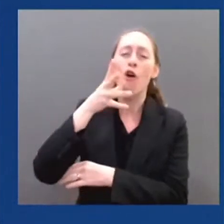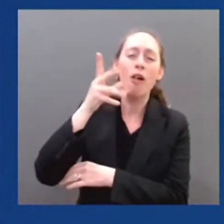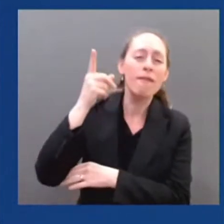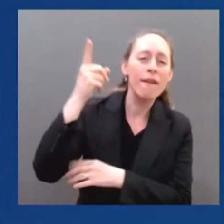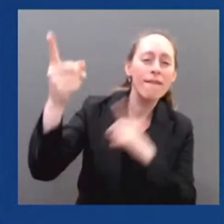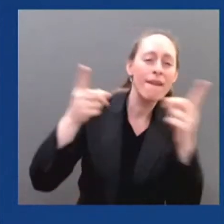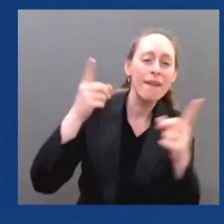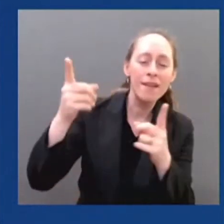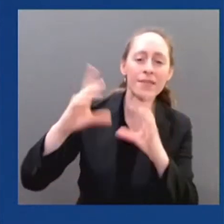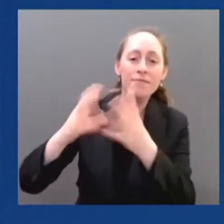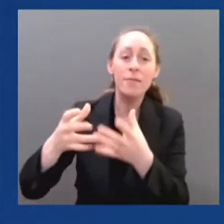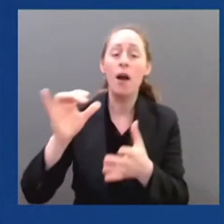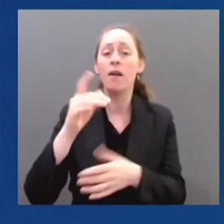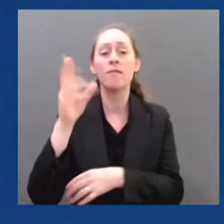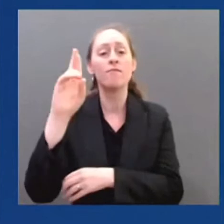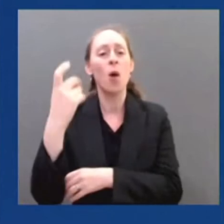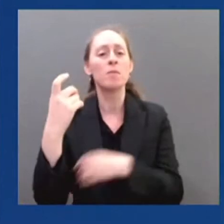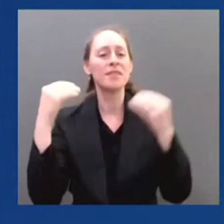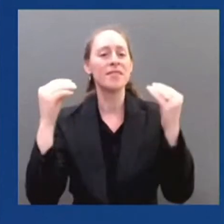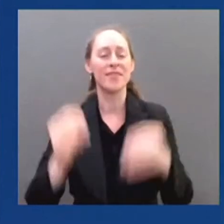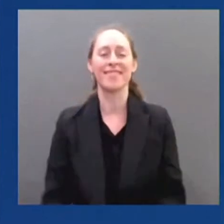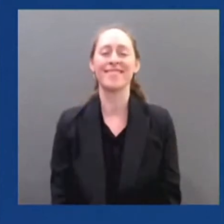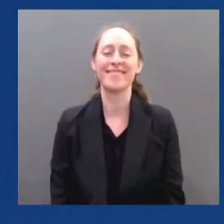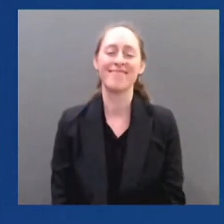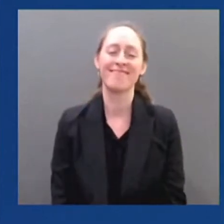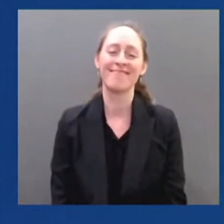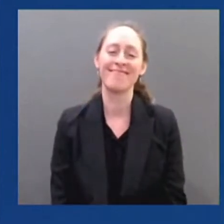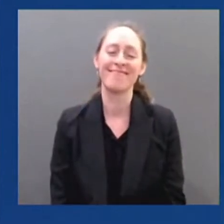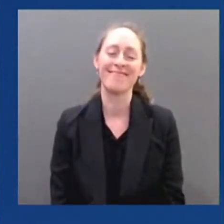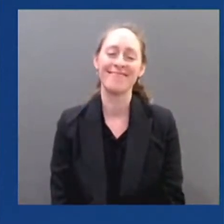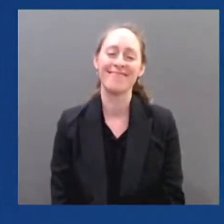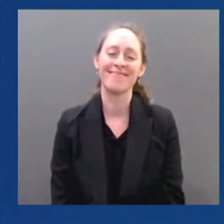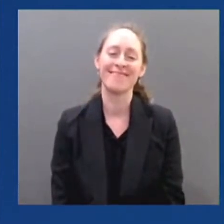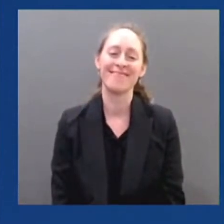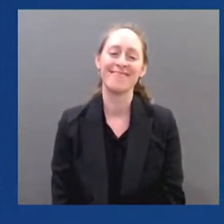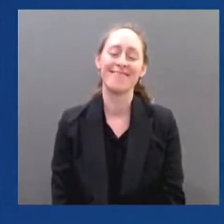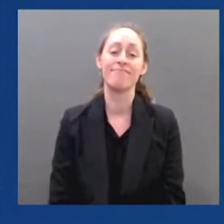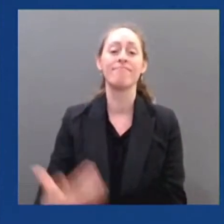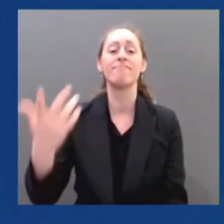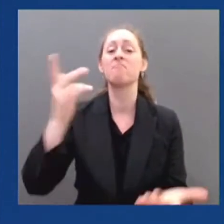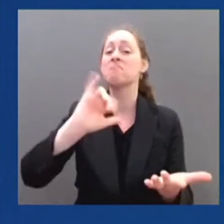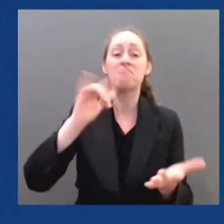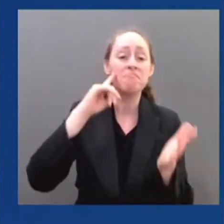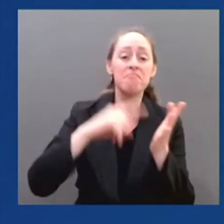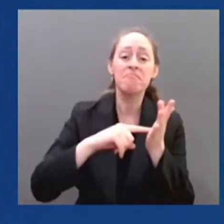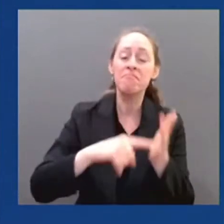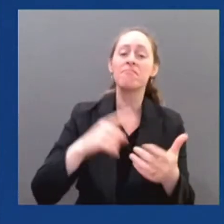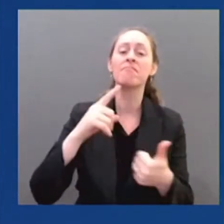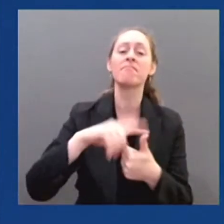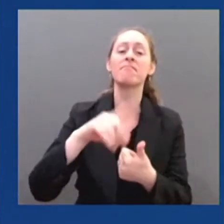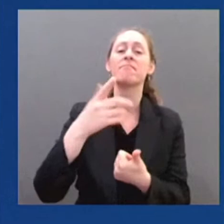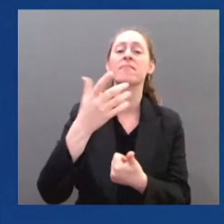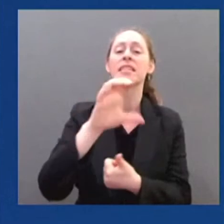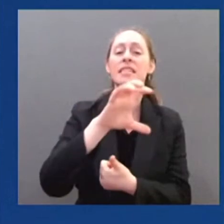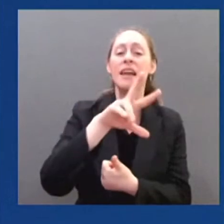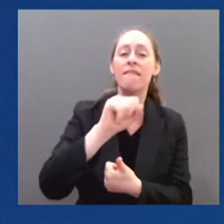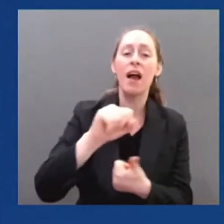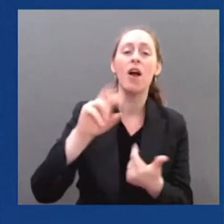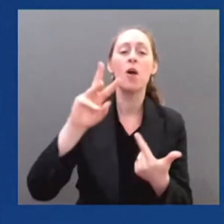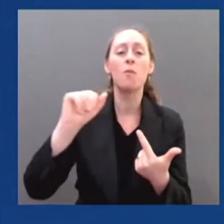Walgreens, CVS, and Walmart, are stepping up and already vaccinating children, as are many pediatricians across the